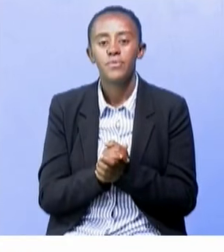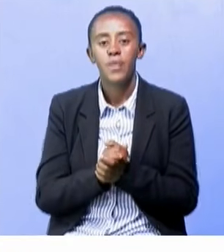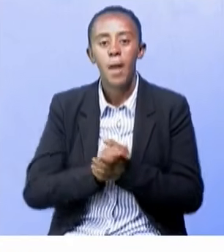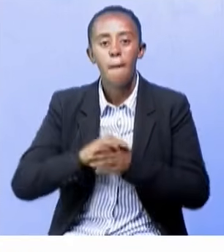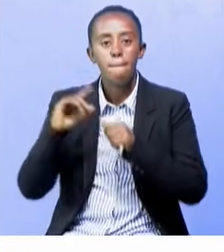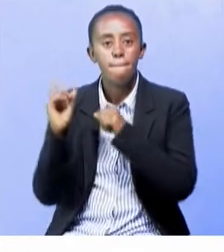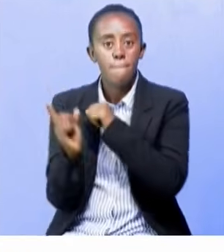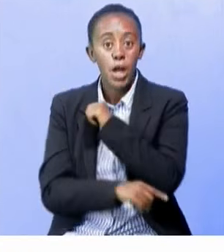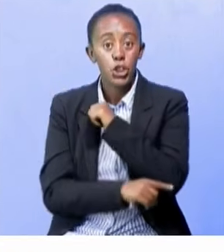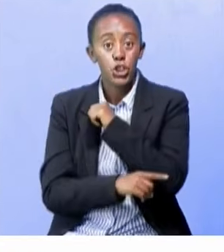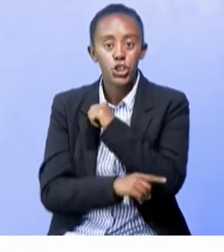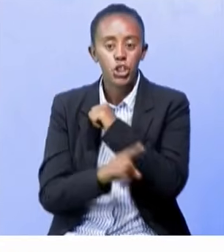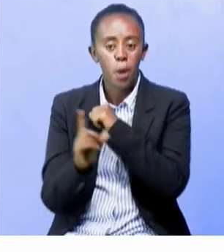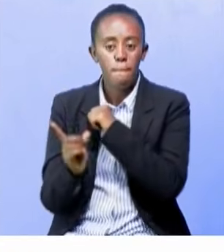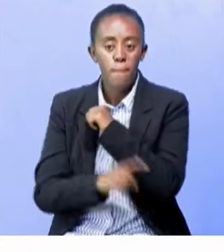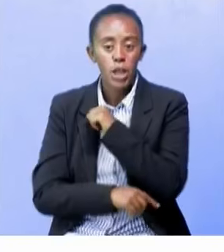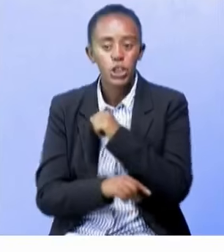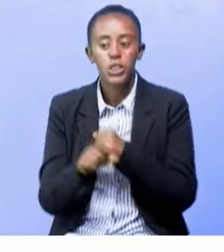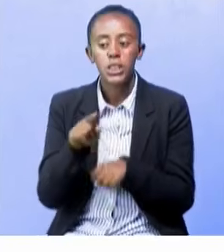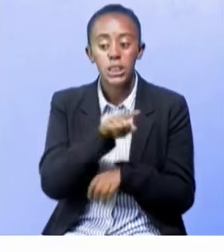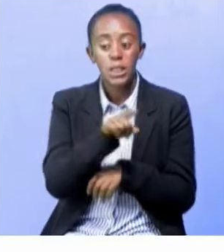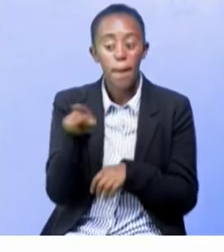punished them.